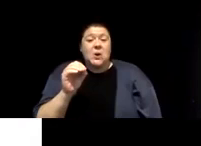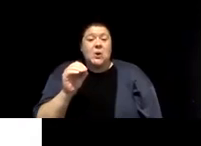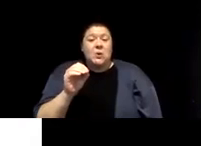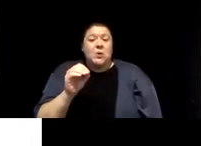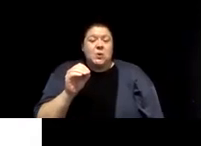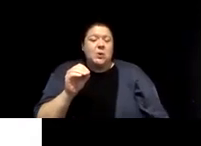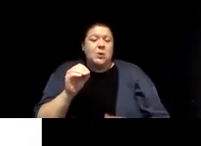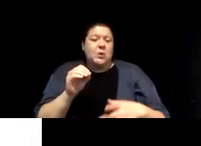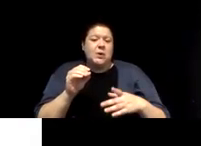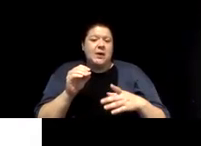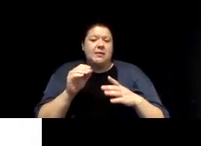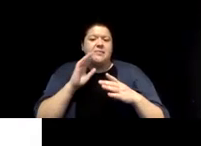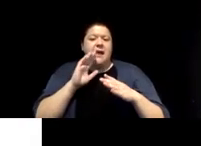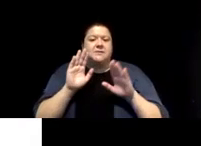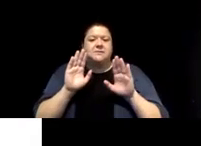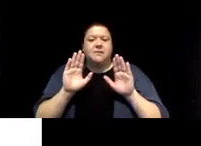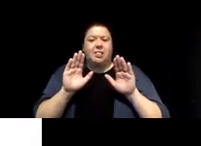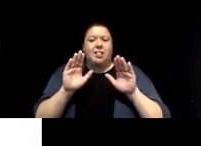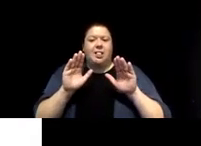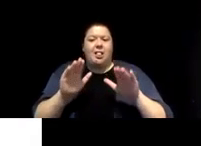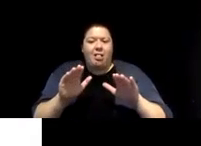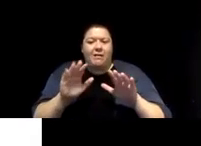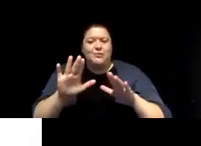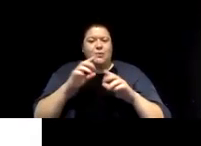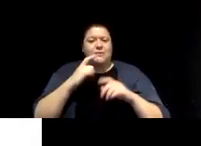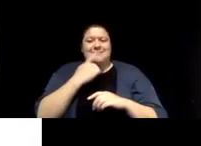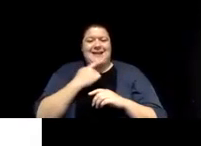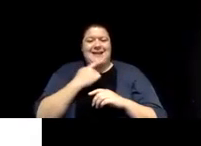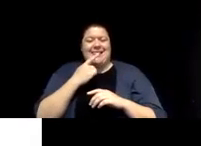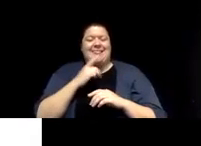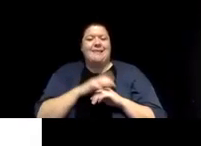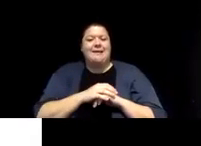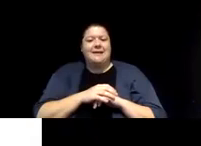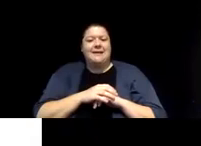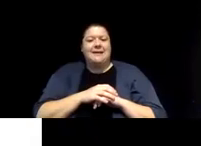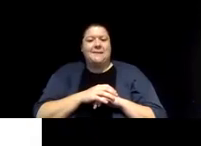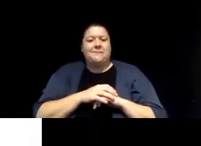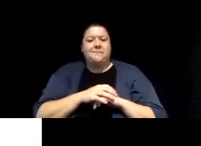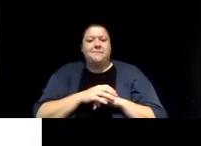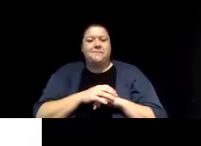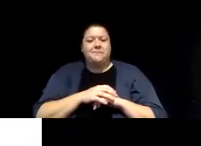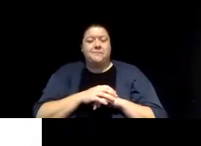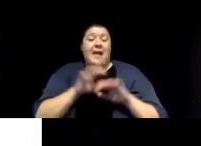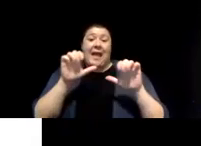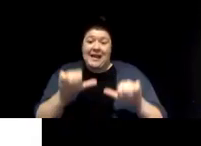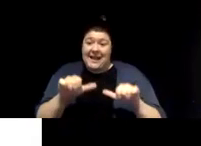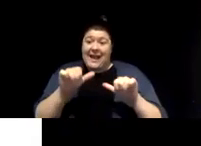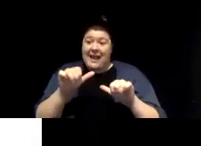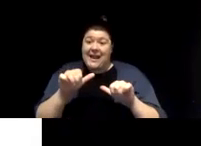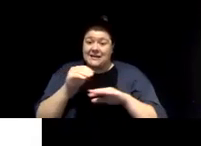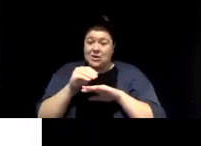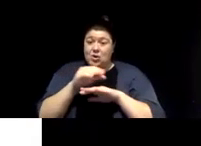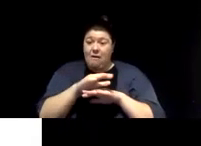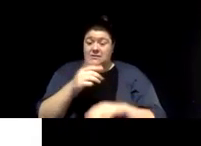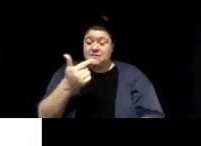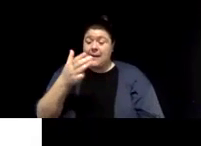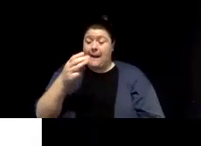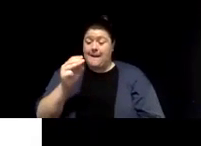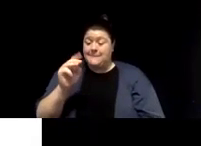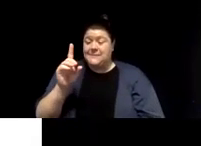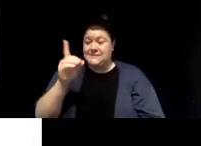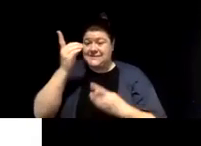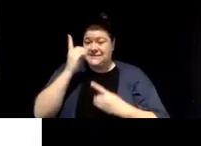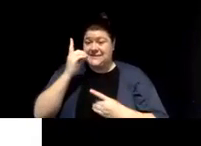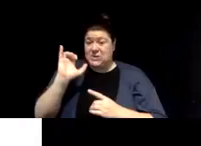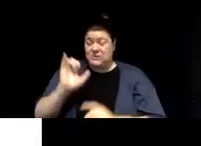are crooked, and it could also cause gum disease. Okay, so what you would need to do, obviously, for that